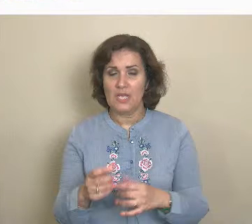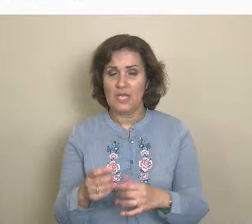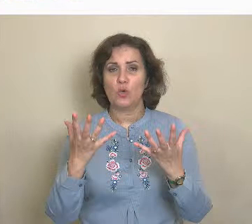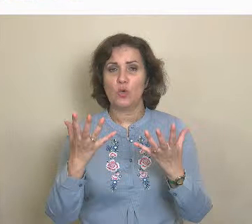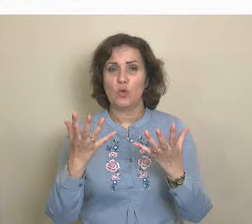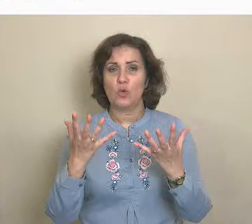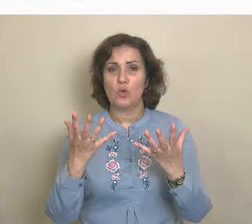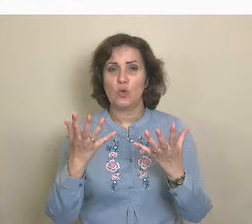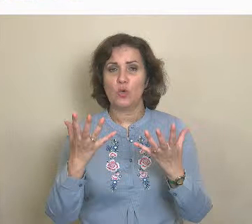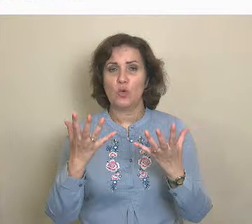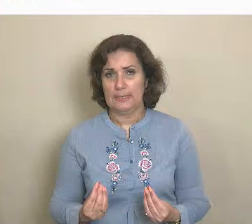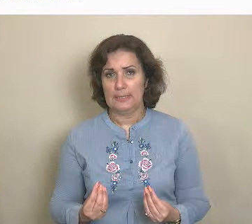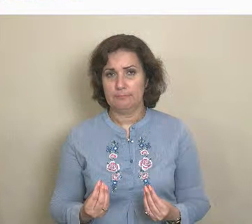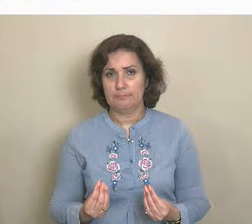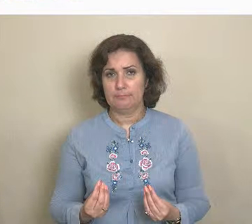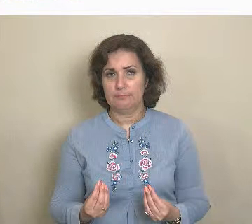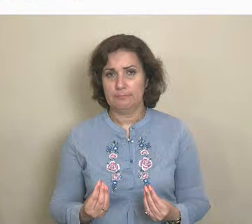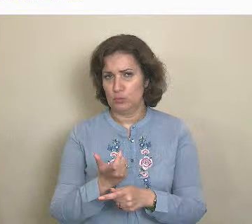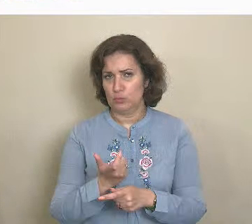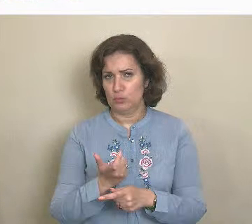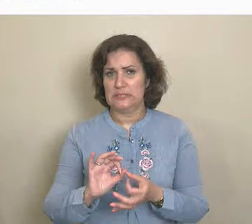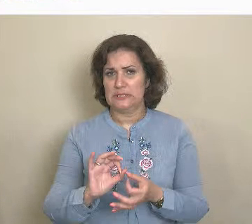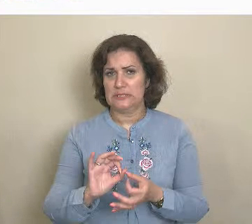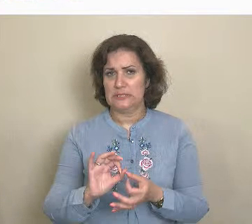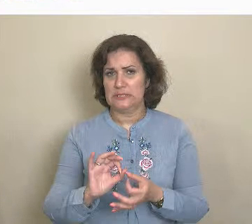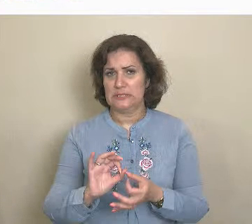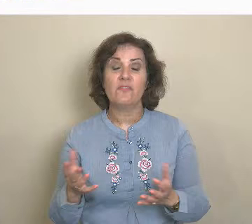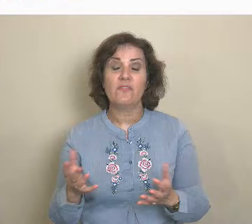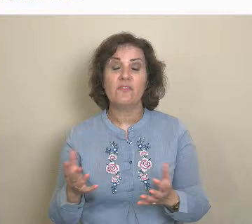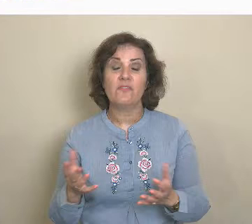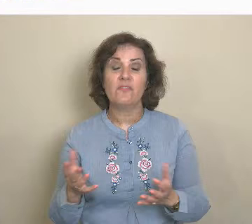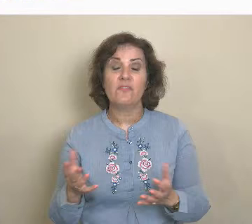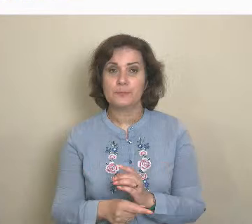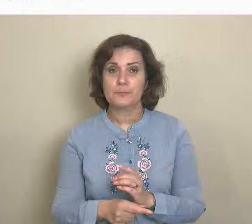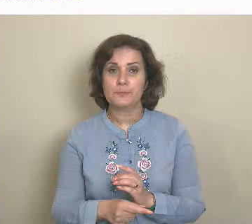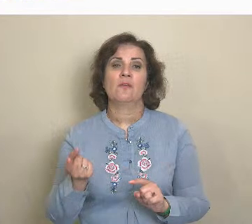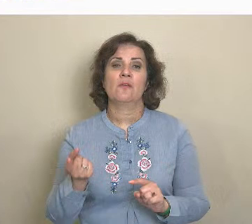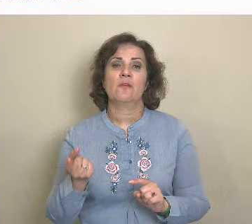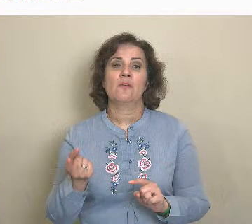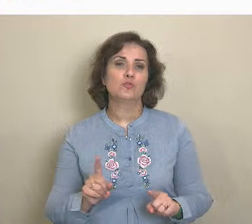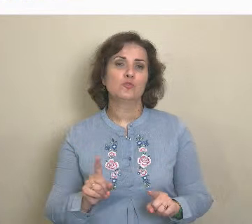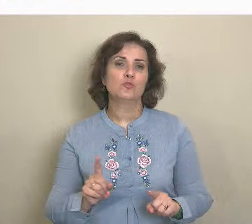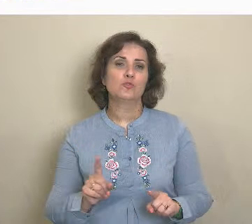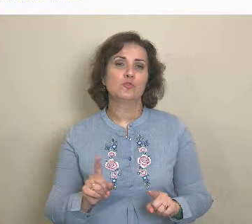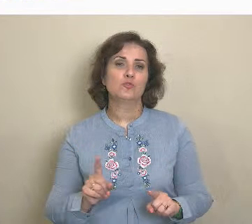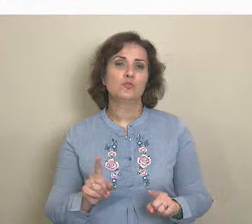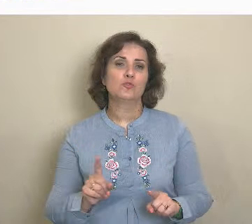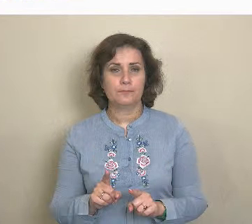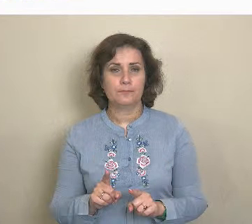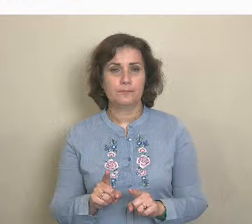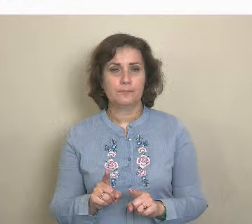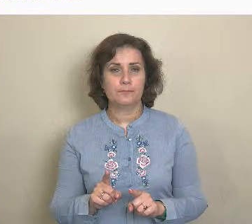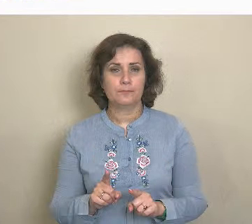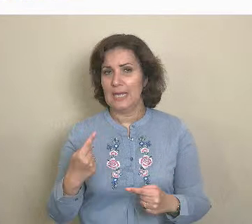In fact, it's quite complex, meaning that